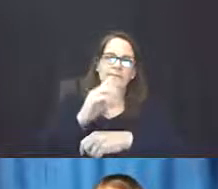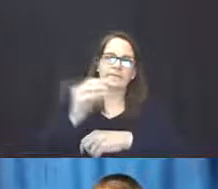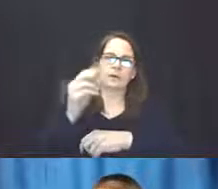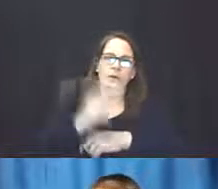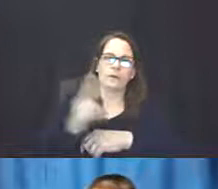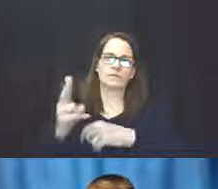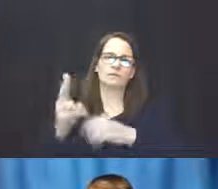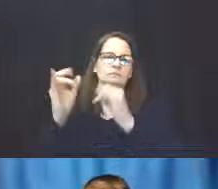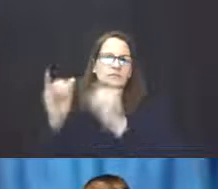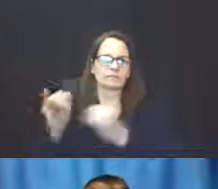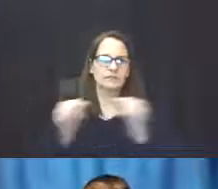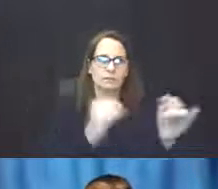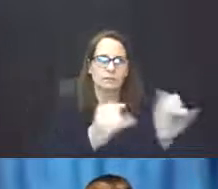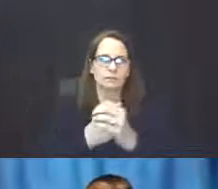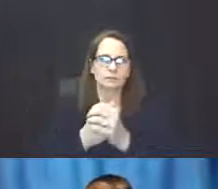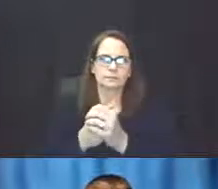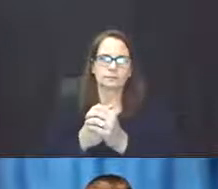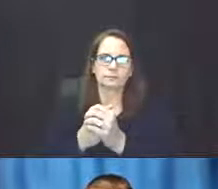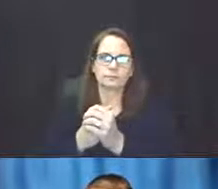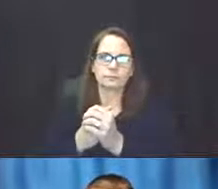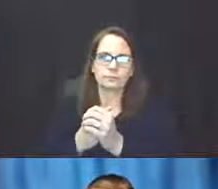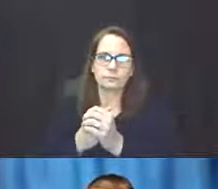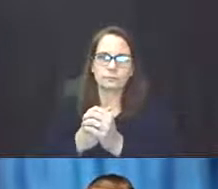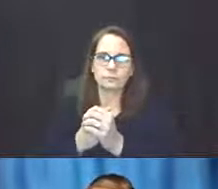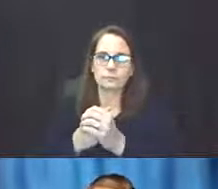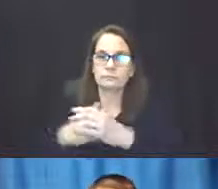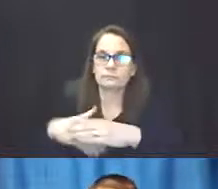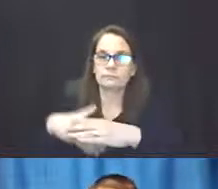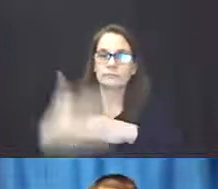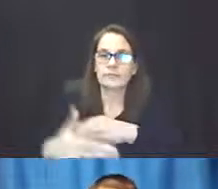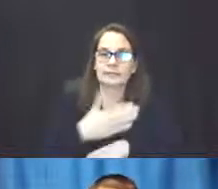national resources for the deaf and hard of hearing individuals.